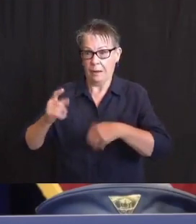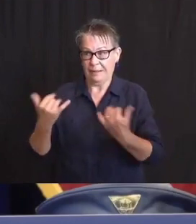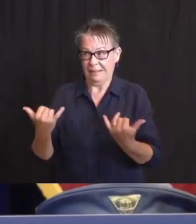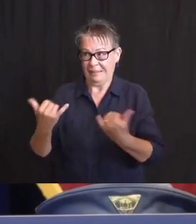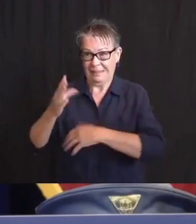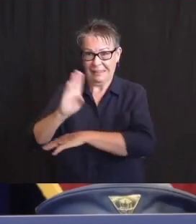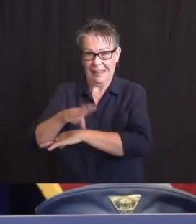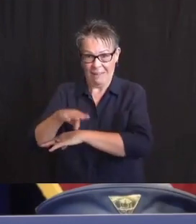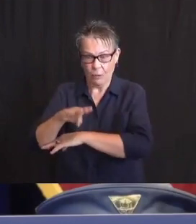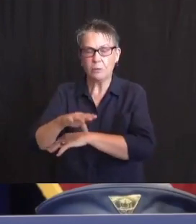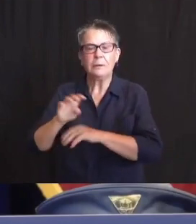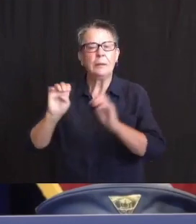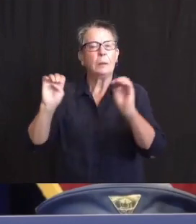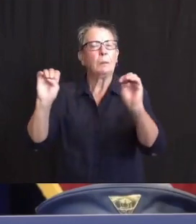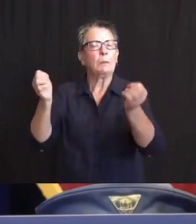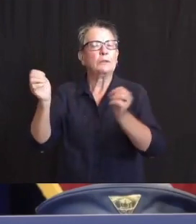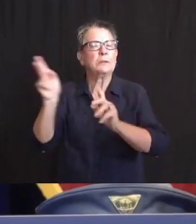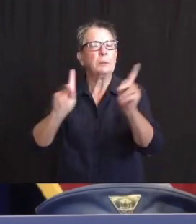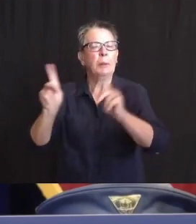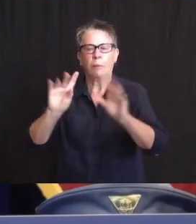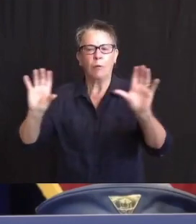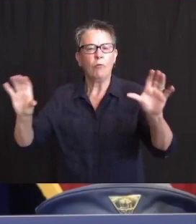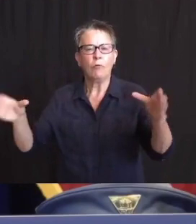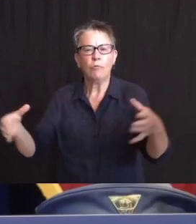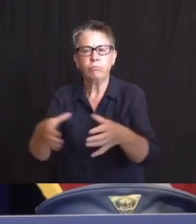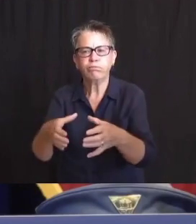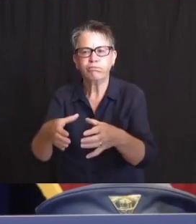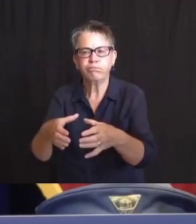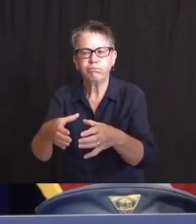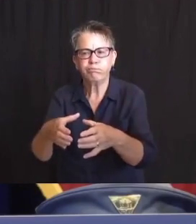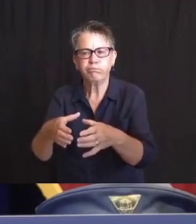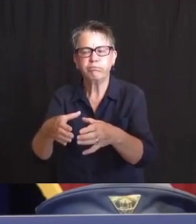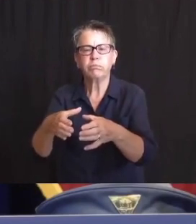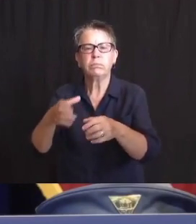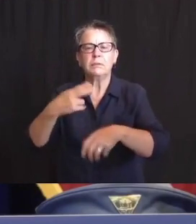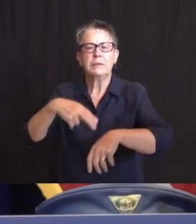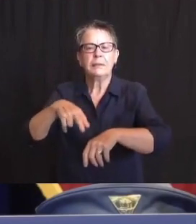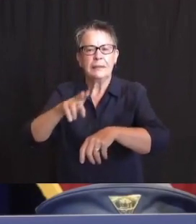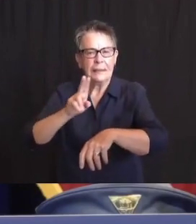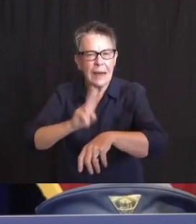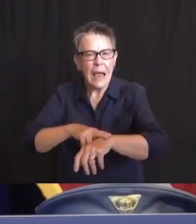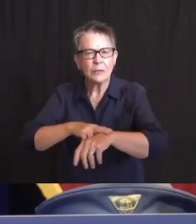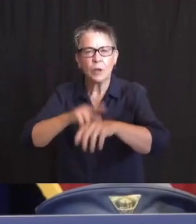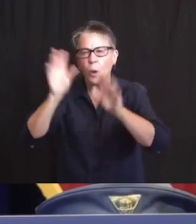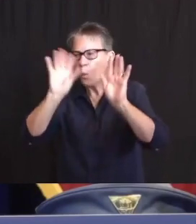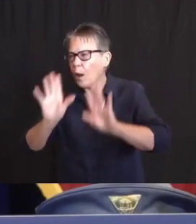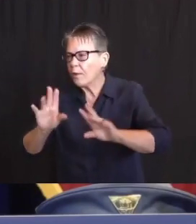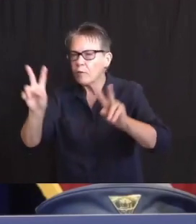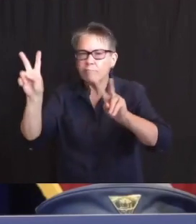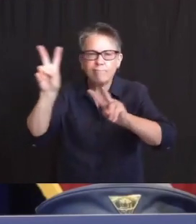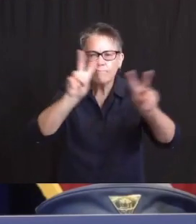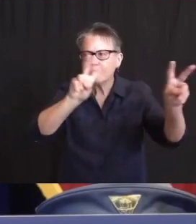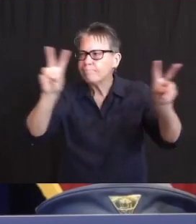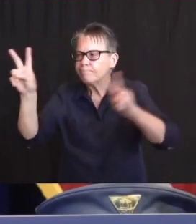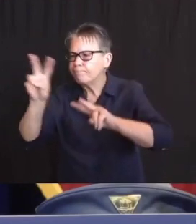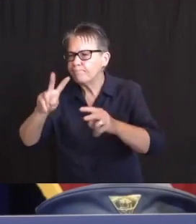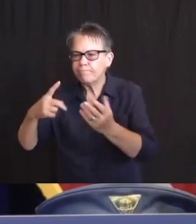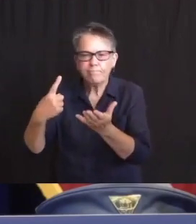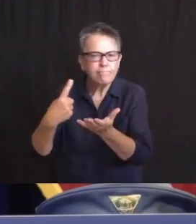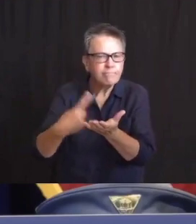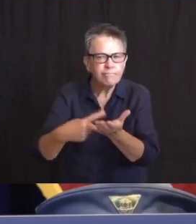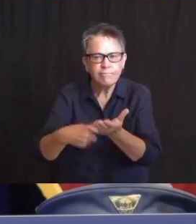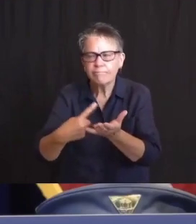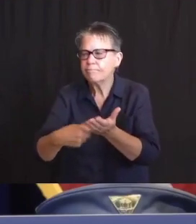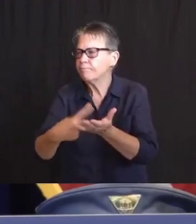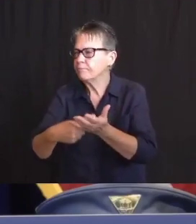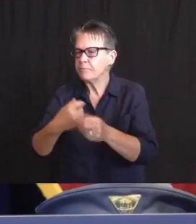public utilities, transportation, had a call with National Weather Service to make sure we're prepared and in good posture for the storm.